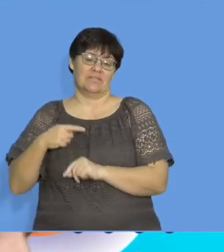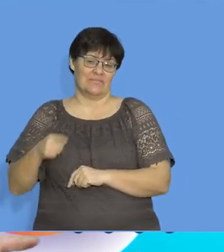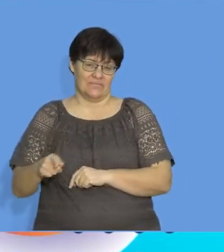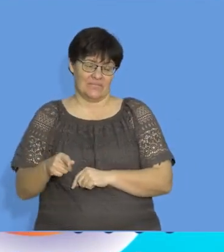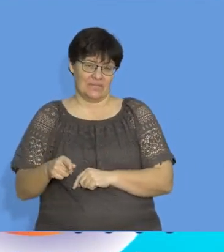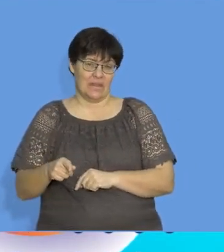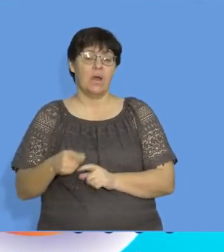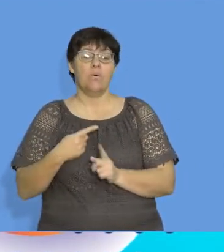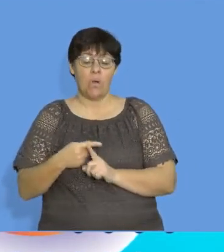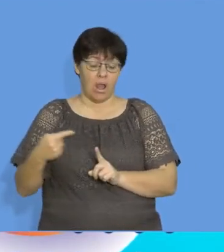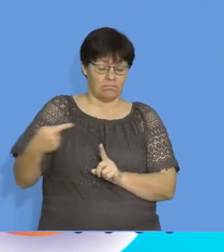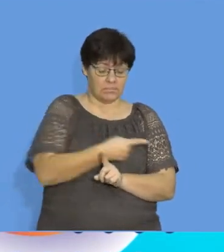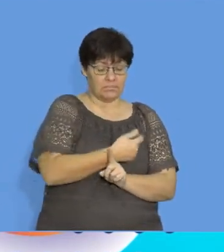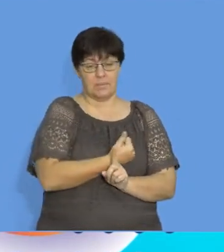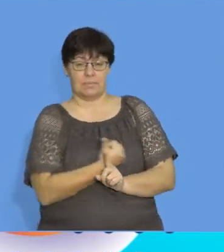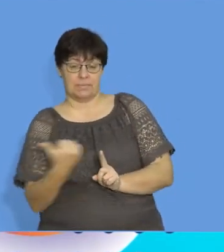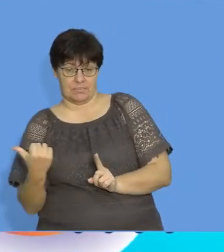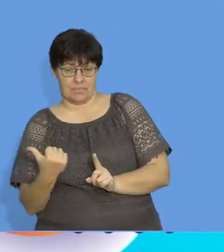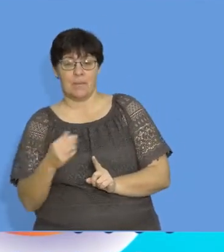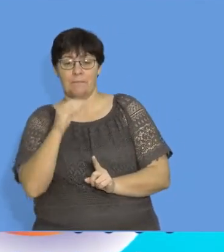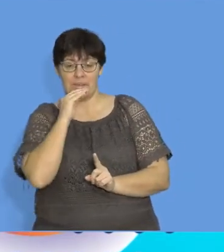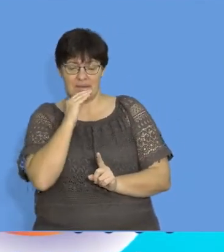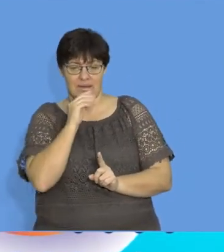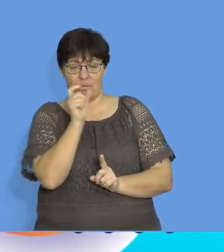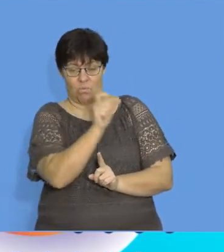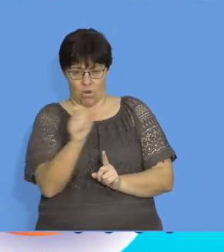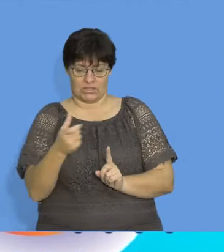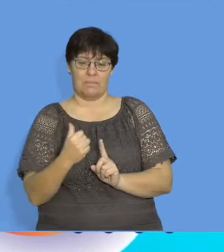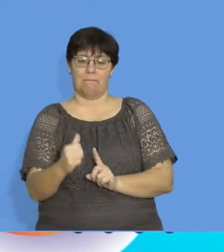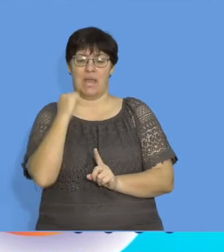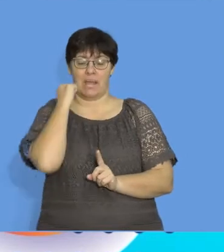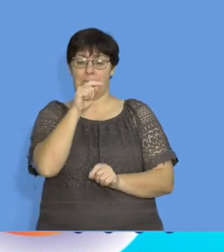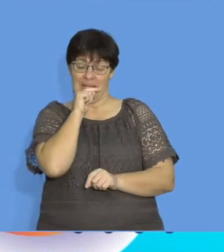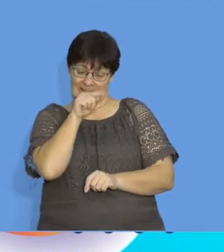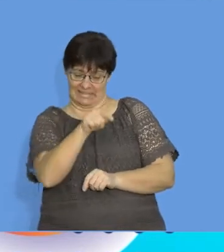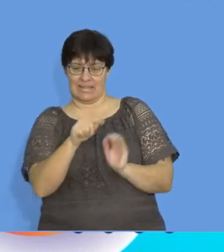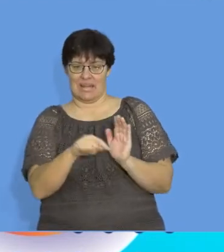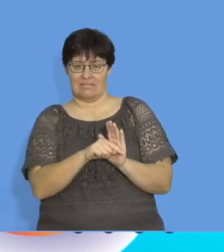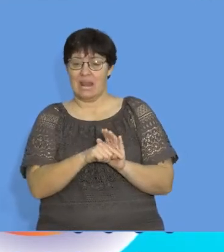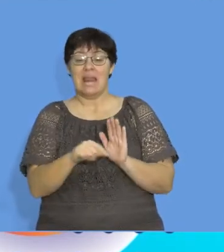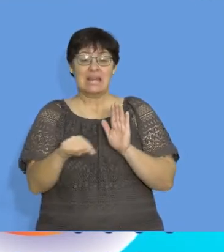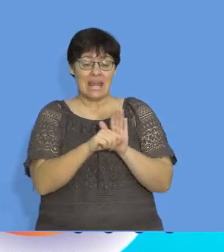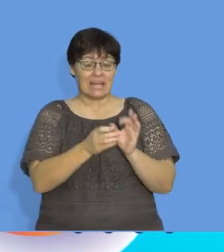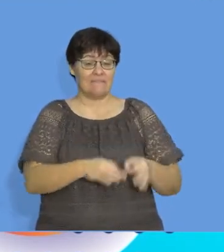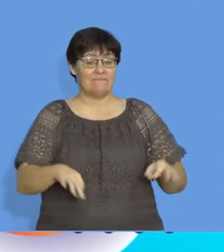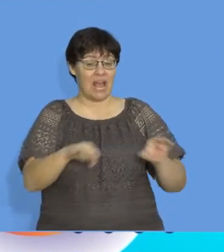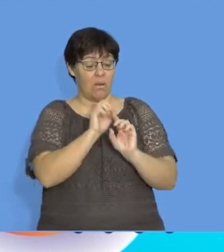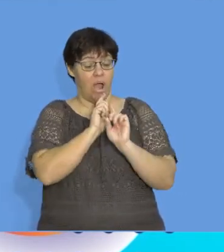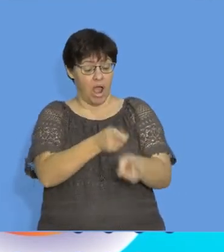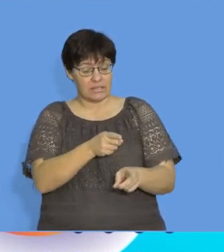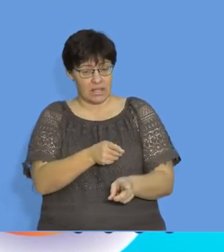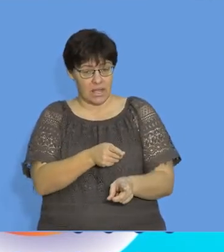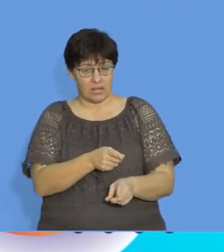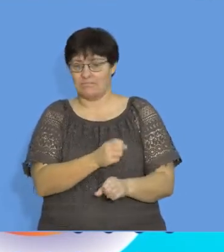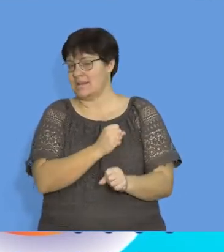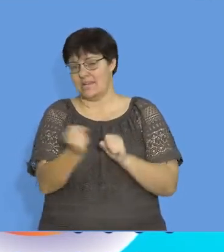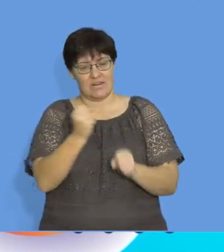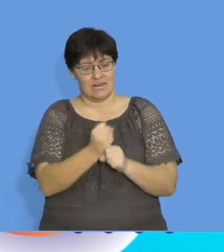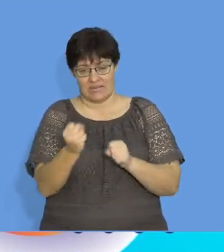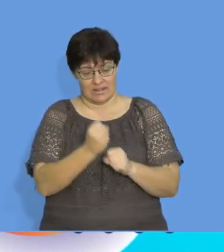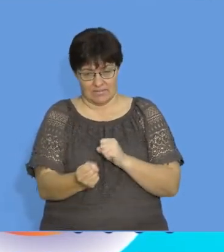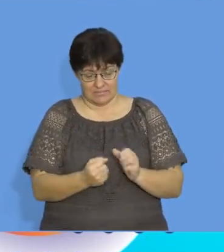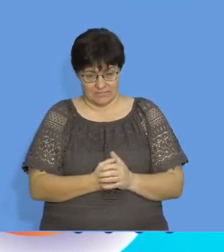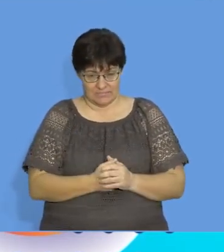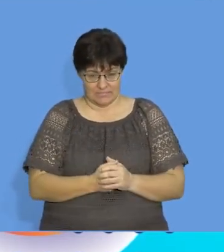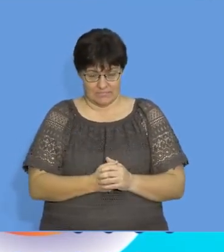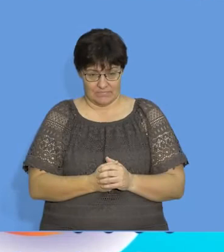positive value with a direction in words. You never have a negative value with the direction